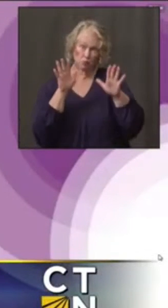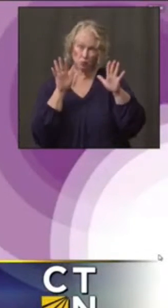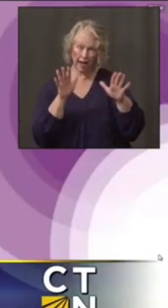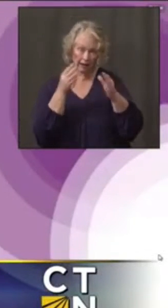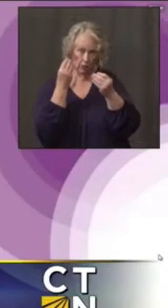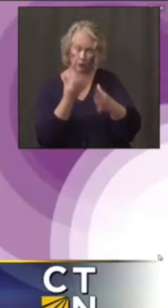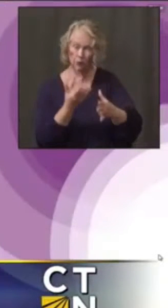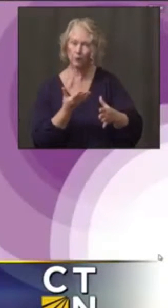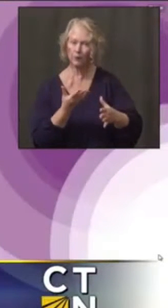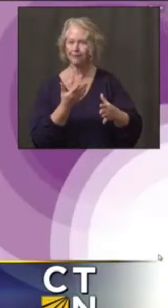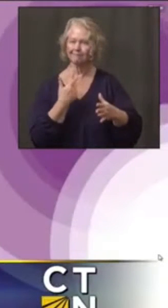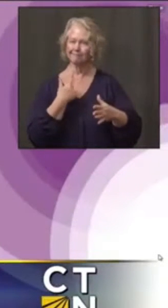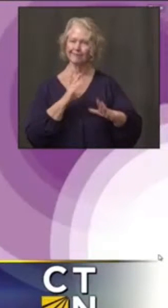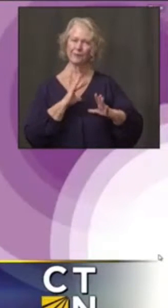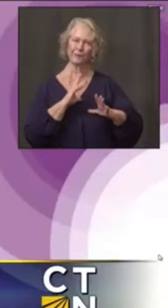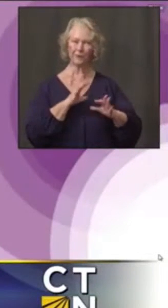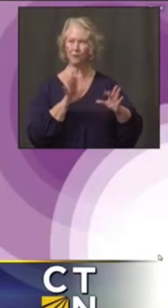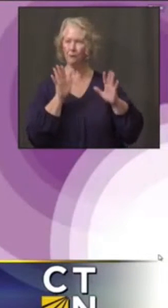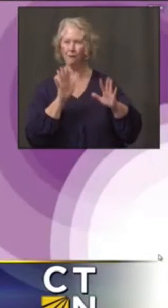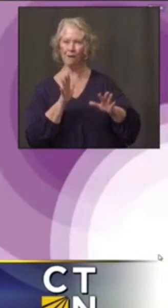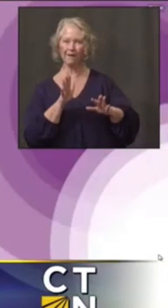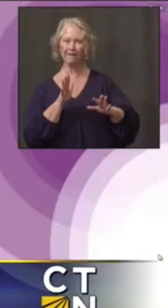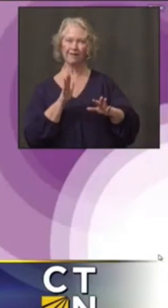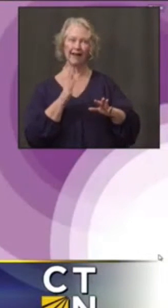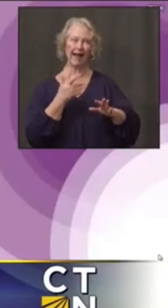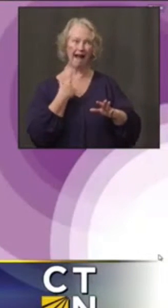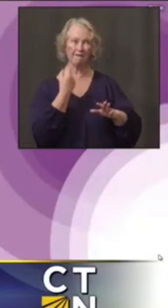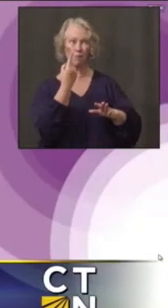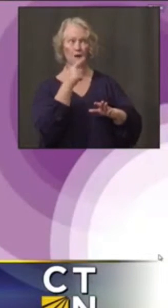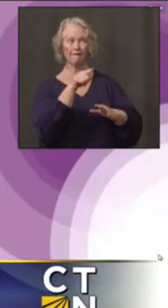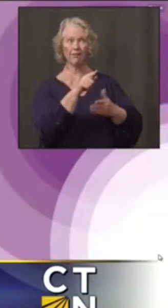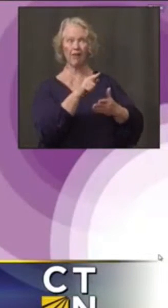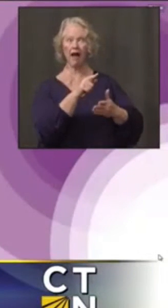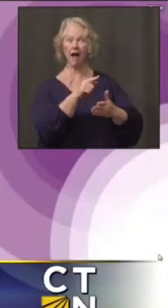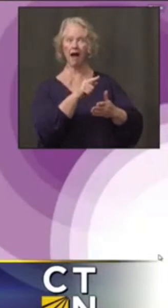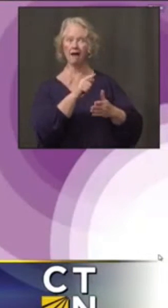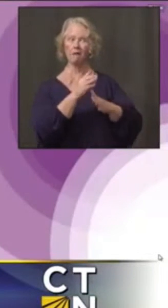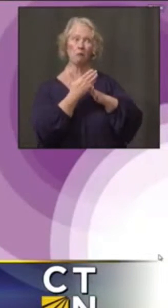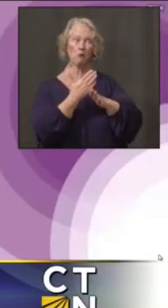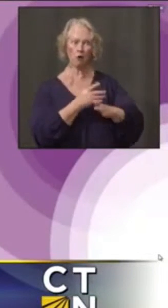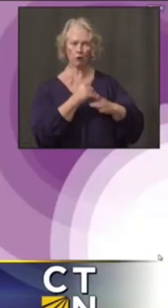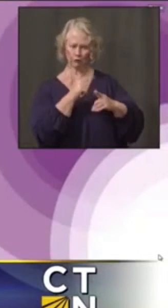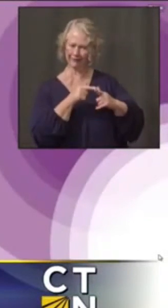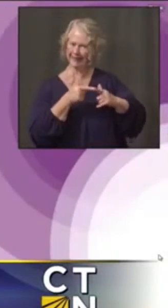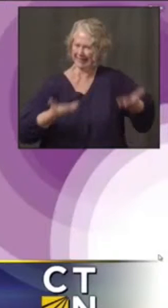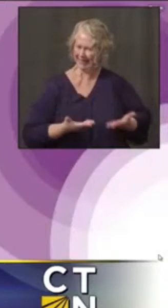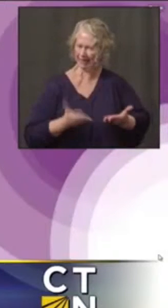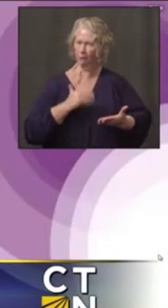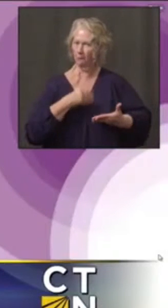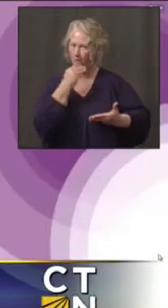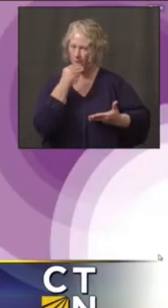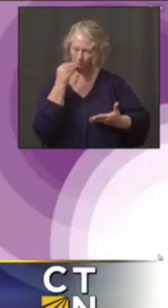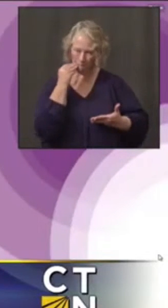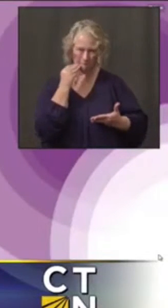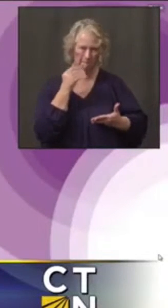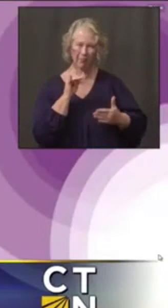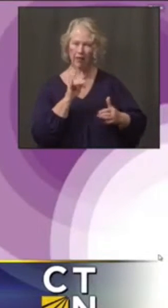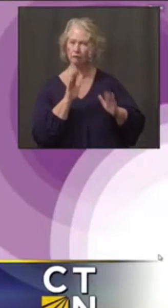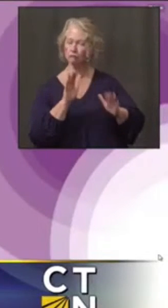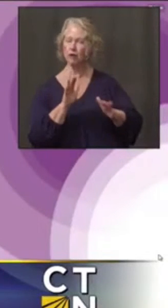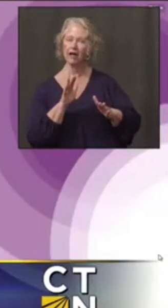a home state partner here to get us over this hump. As you indicated, Governor, we're